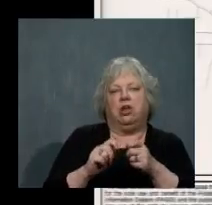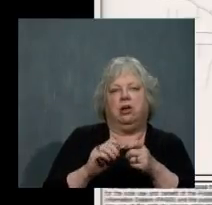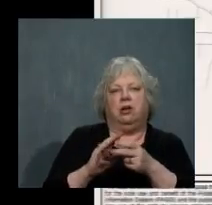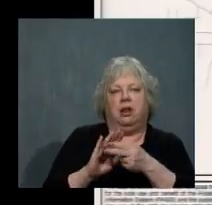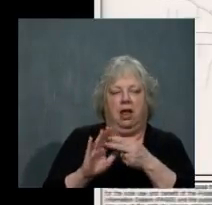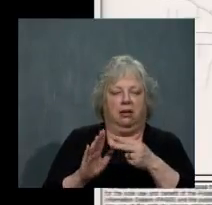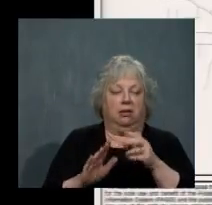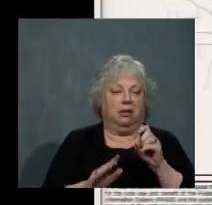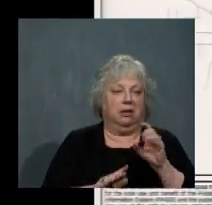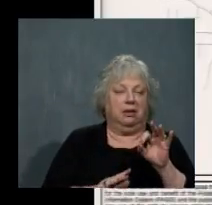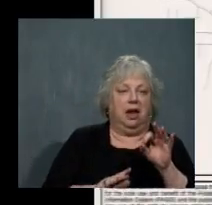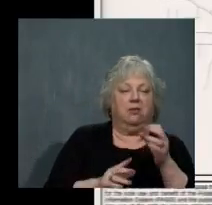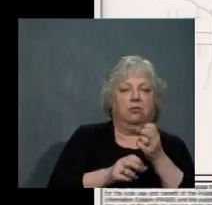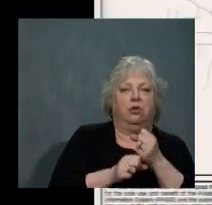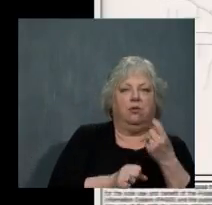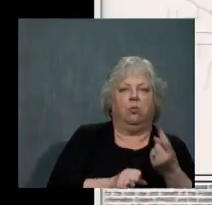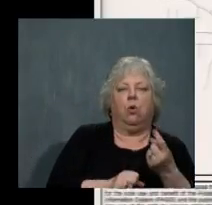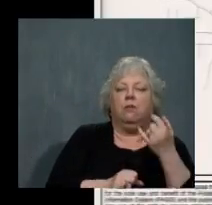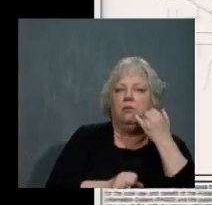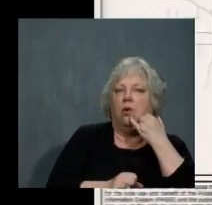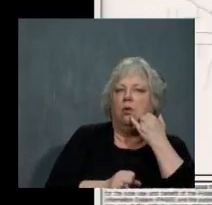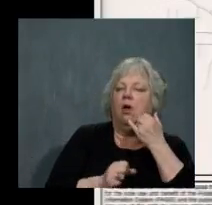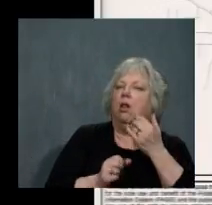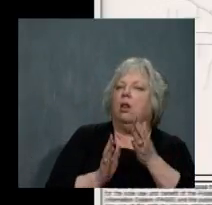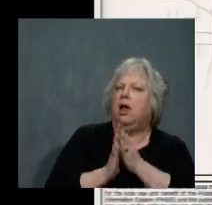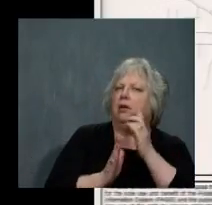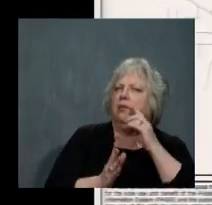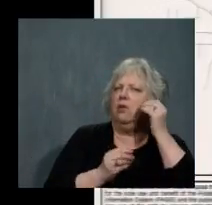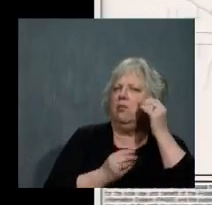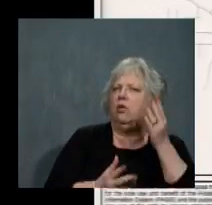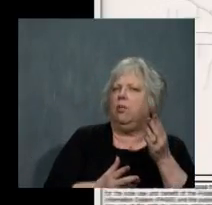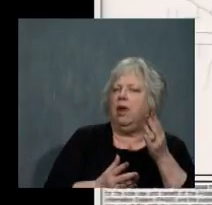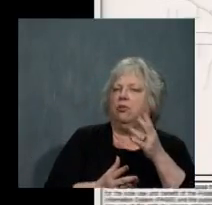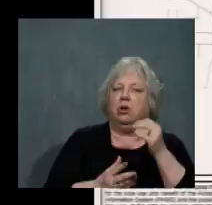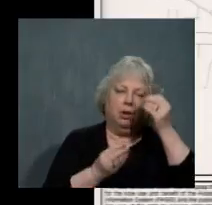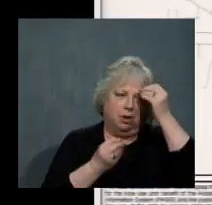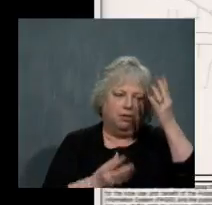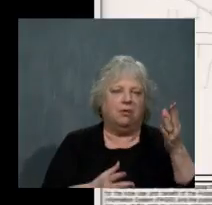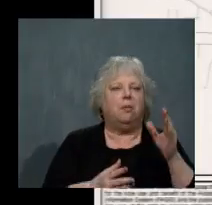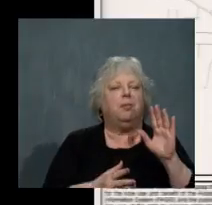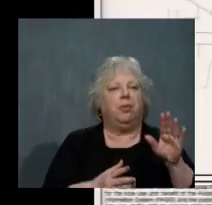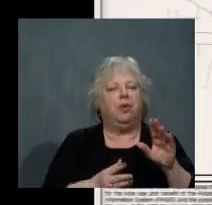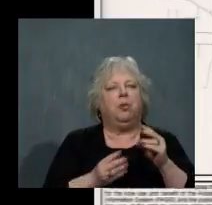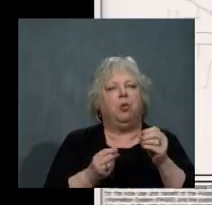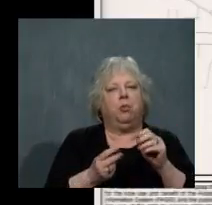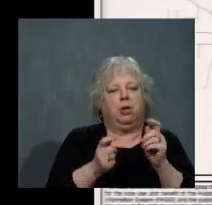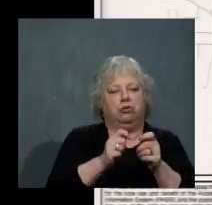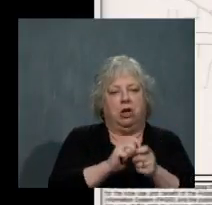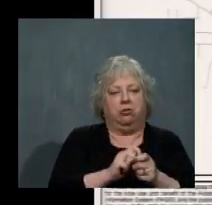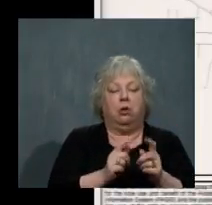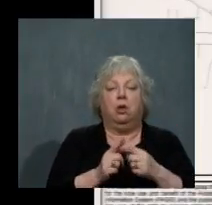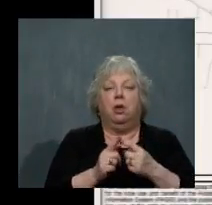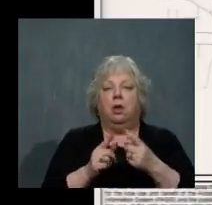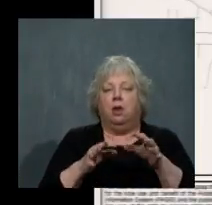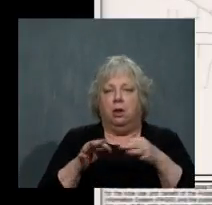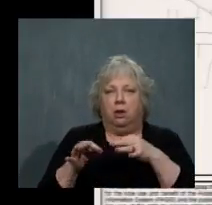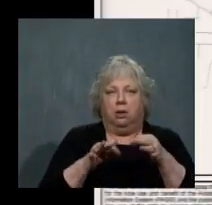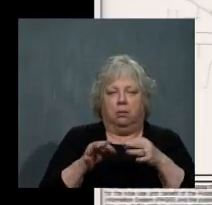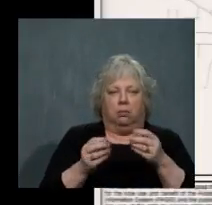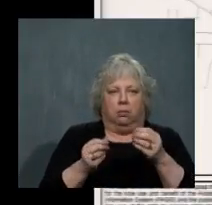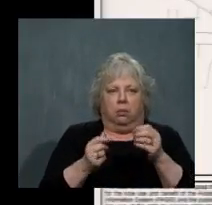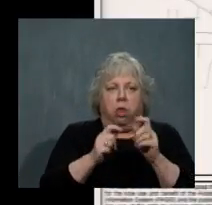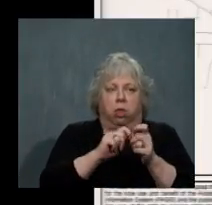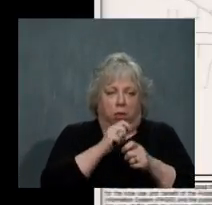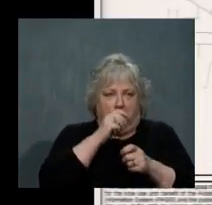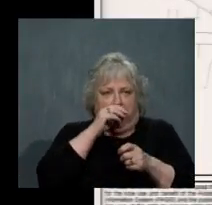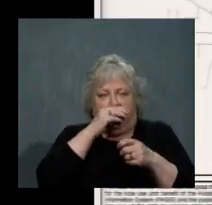Staff received 1 informational phone call from that and notifying them of their property changes, and then we explained the property changes, and after